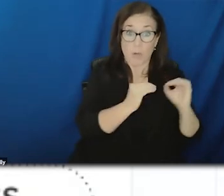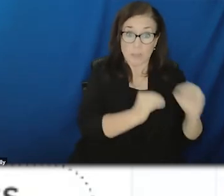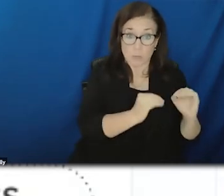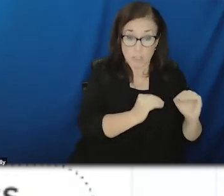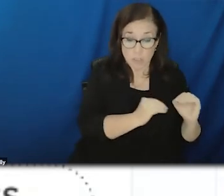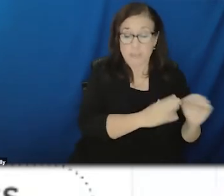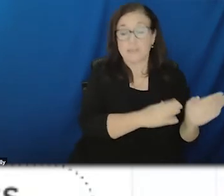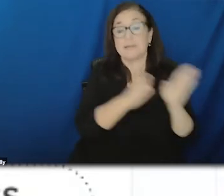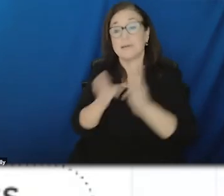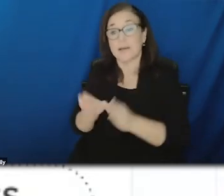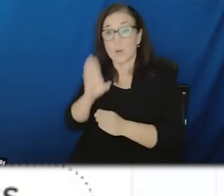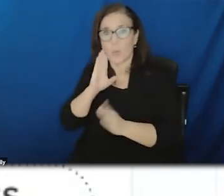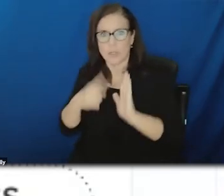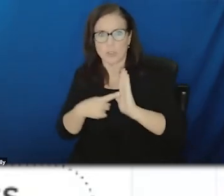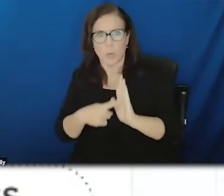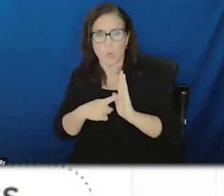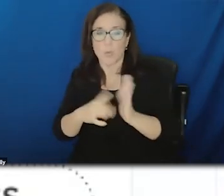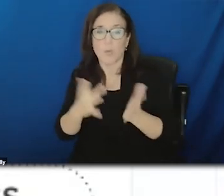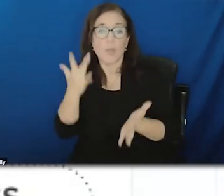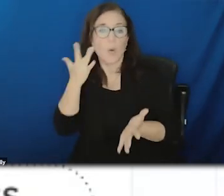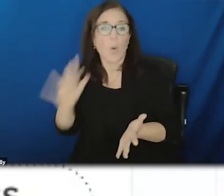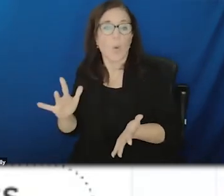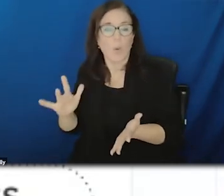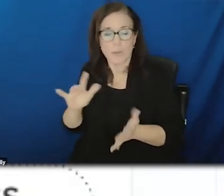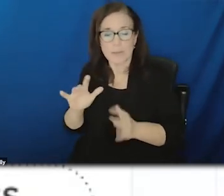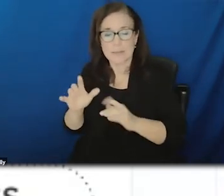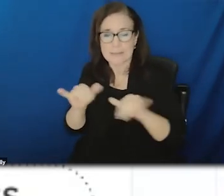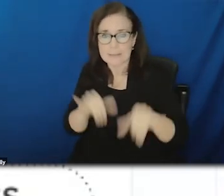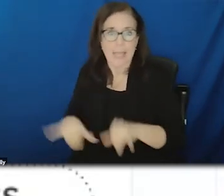learners and where we are with each of these.